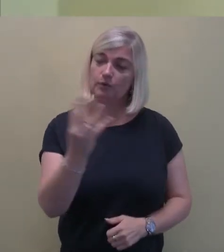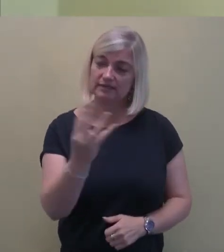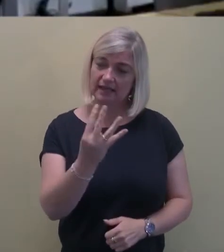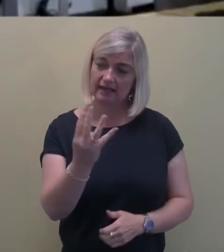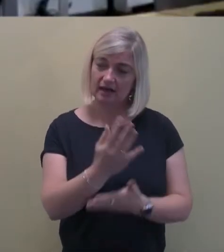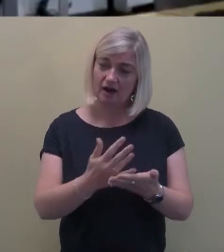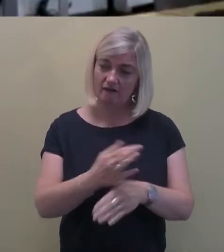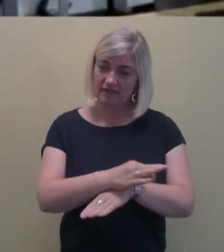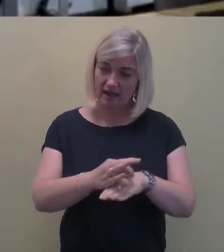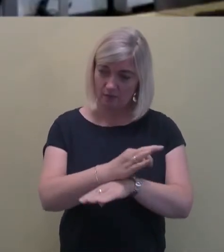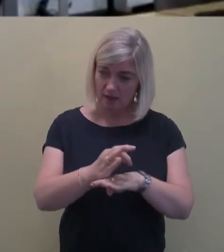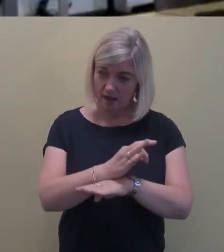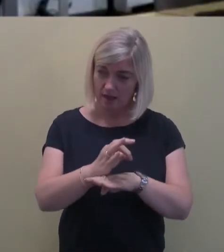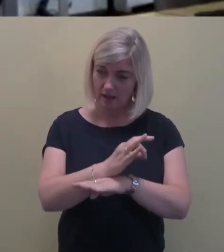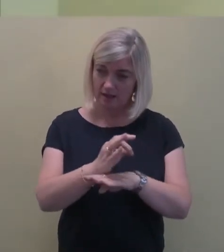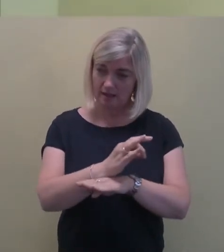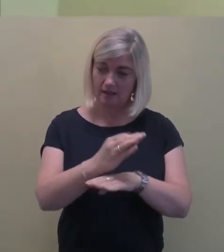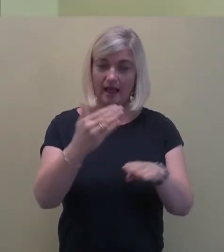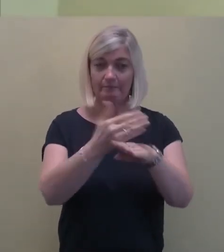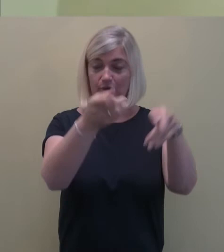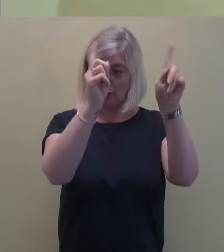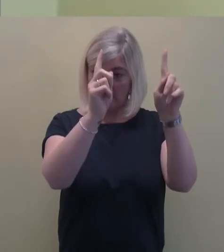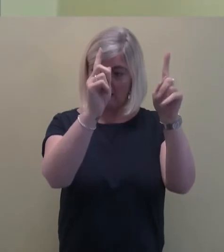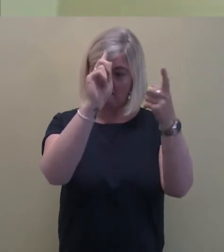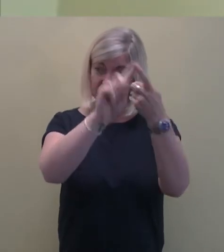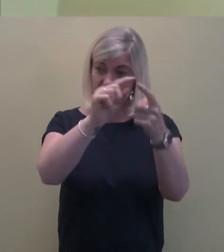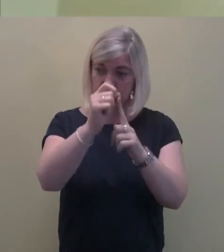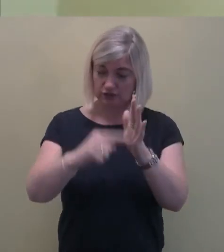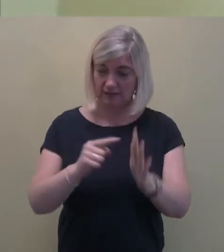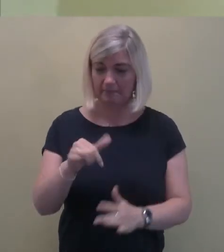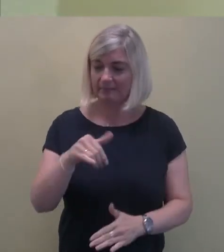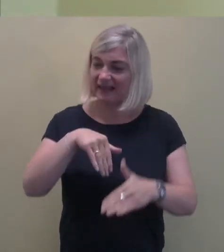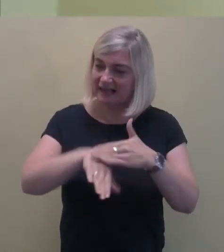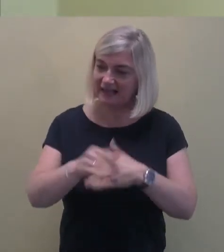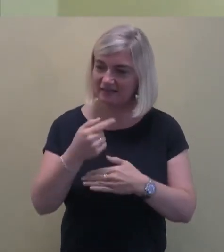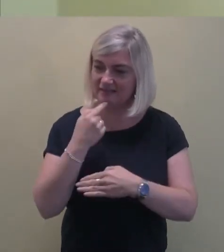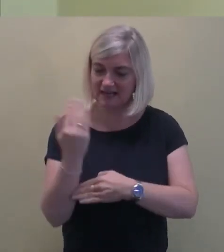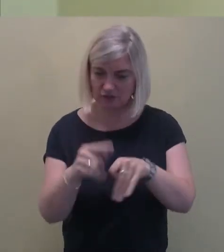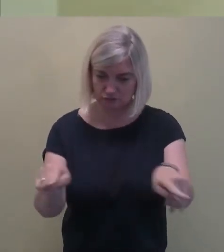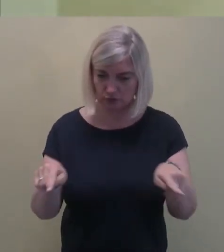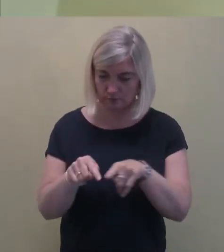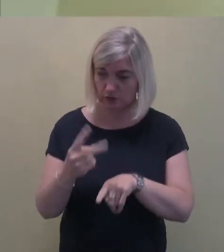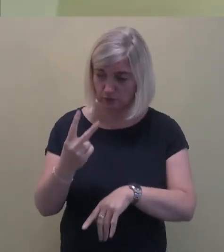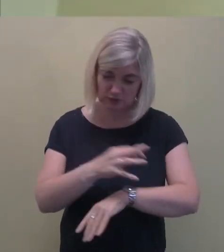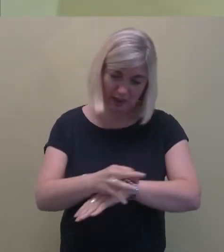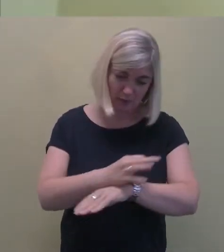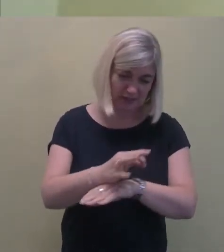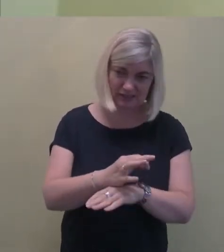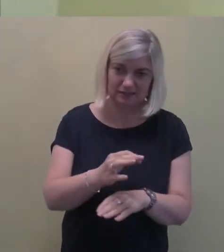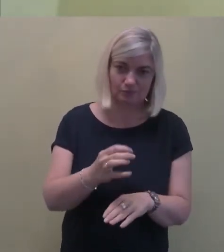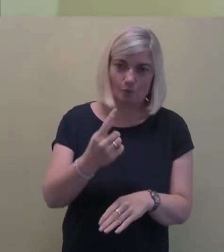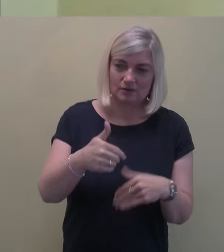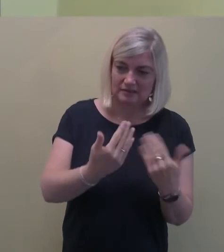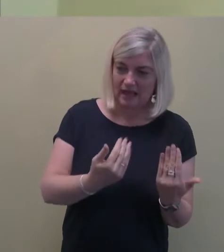need to know to get into that sort of career. And there's just one assessment on that year. At the end of the year, you do a 72.5-hour project. I know it sounds